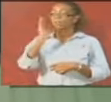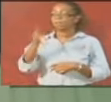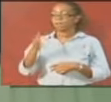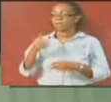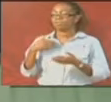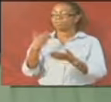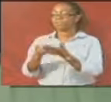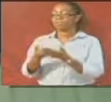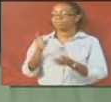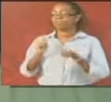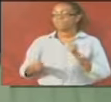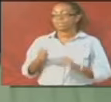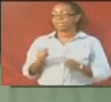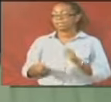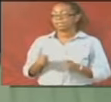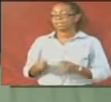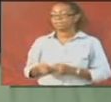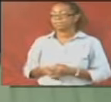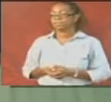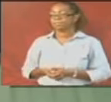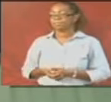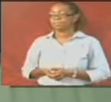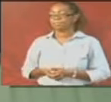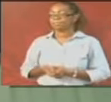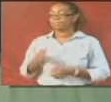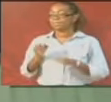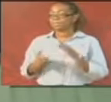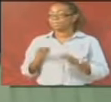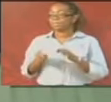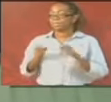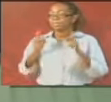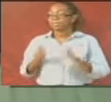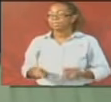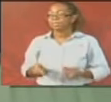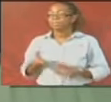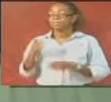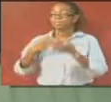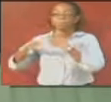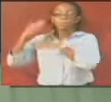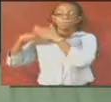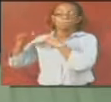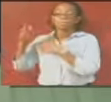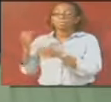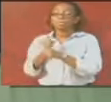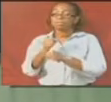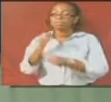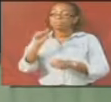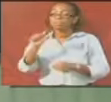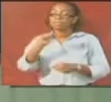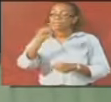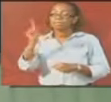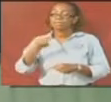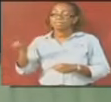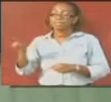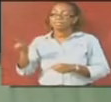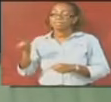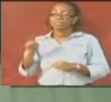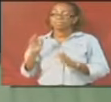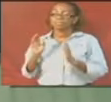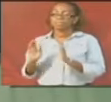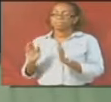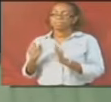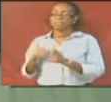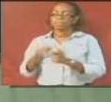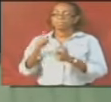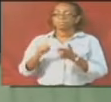or stance on possibly mixing different types of vaccines? So for instance, getting the AstraZeneca as a first